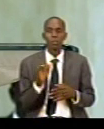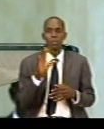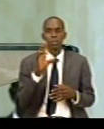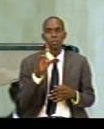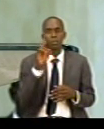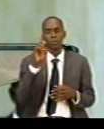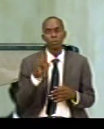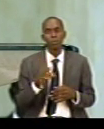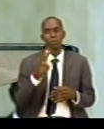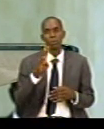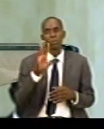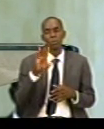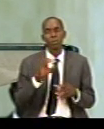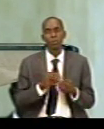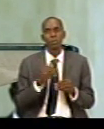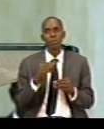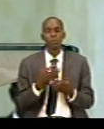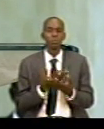7:45 in the morning.